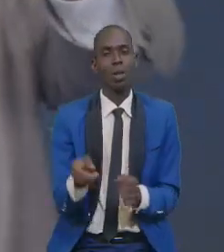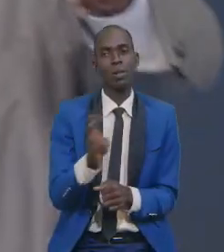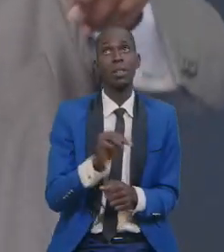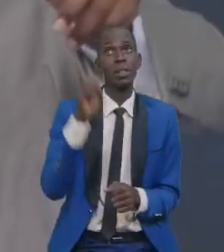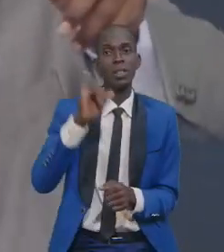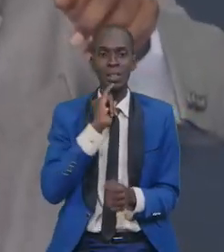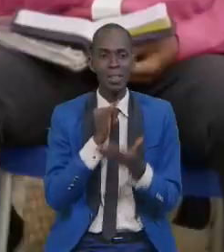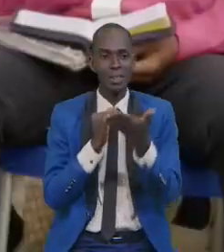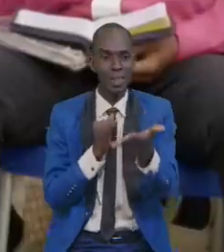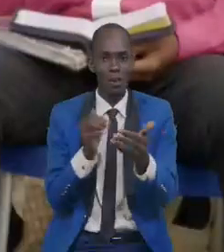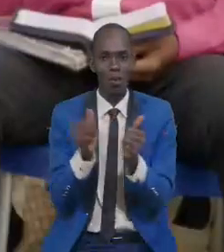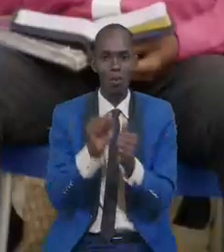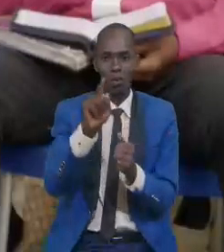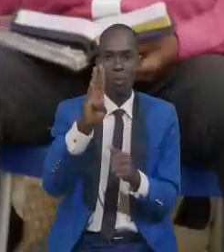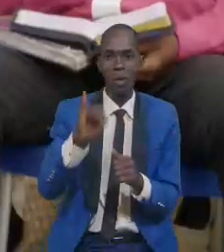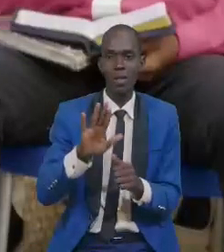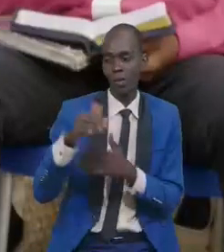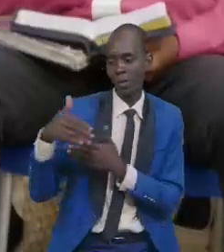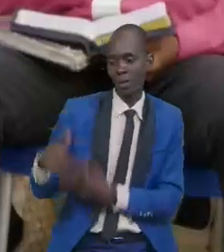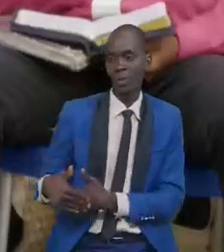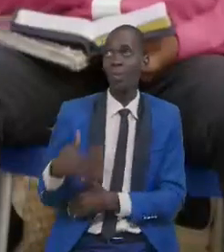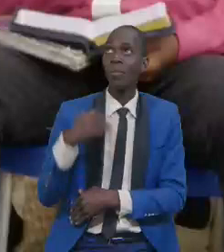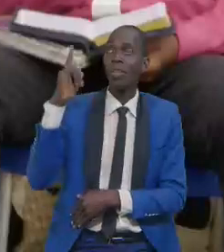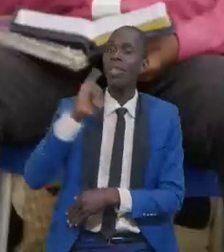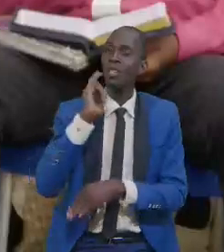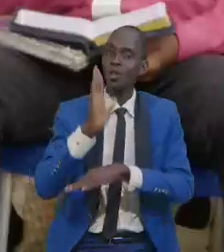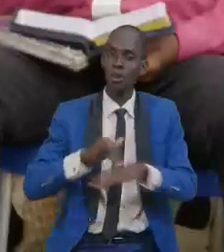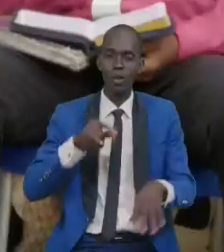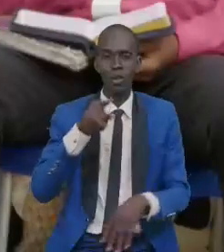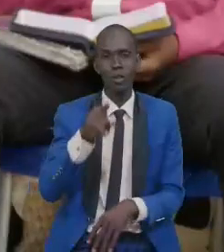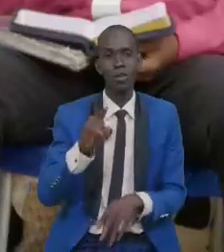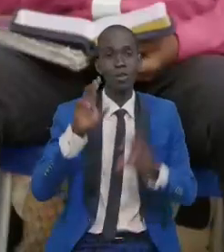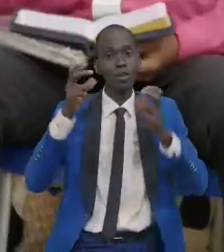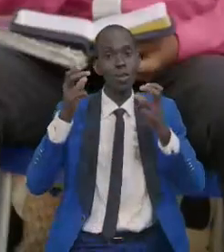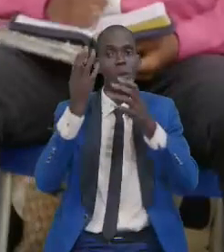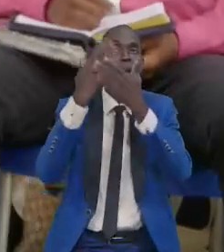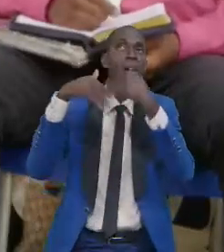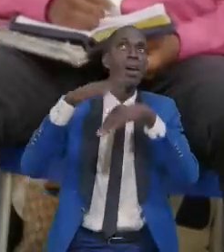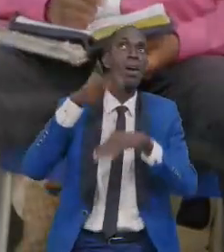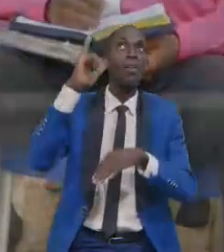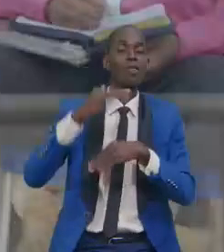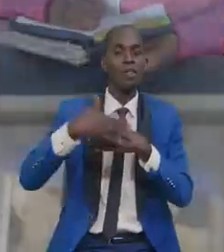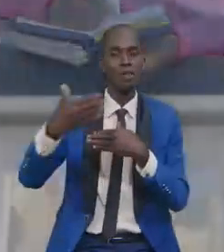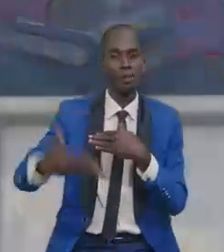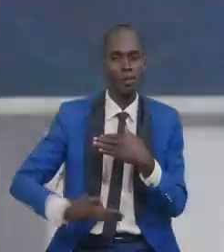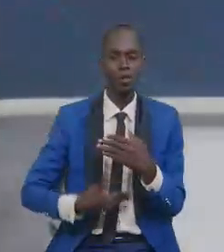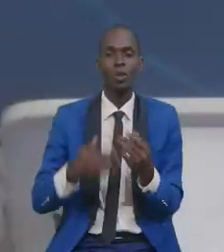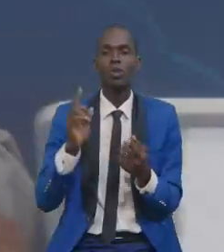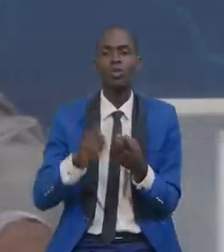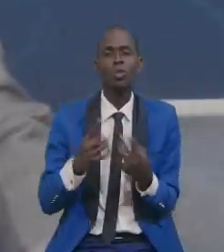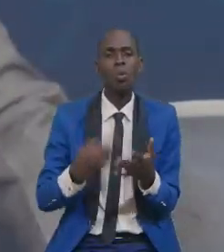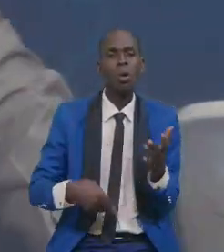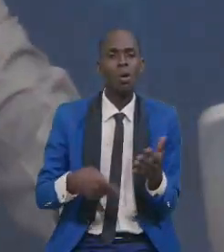by your side. And he calls you. Heavenly invitation, he calls you to holistic. That word